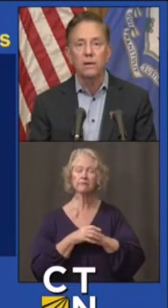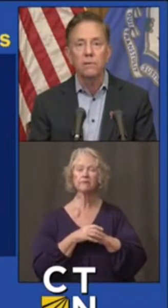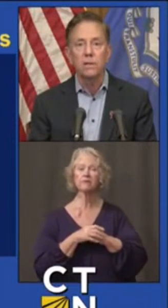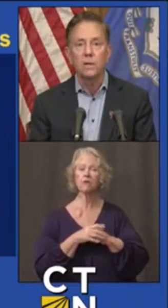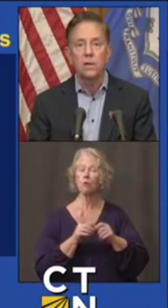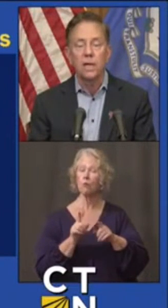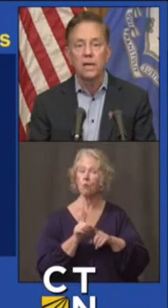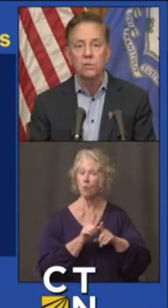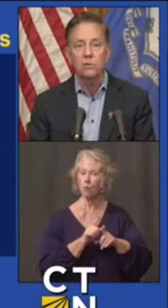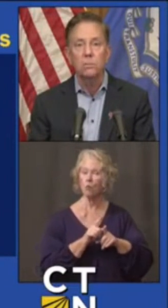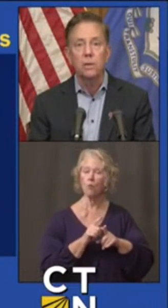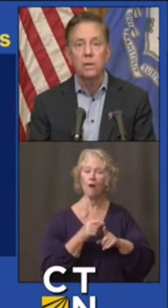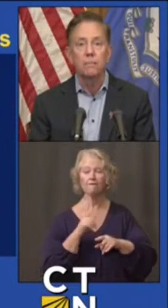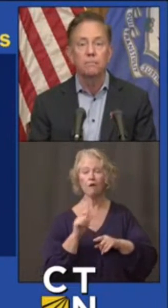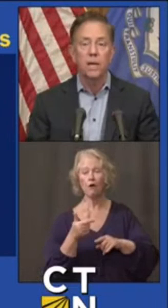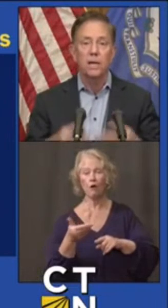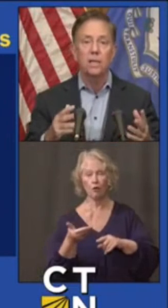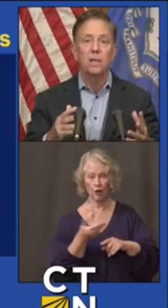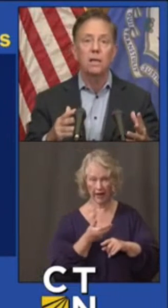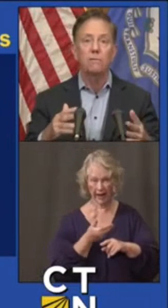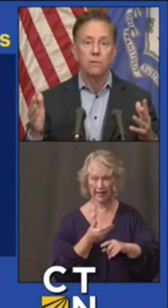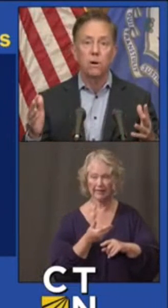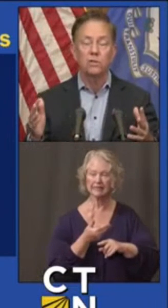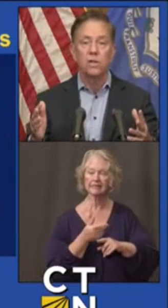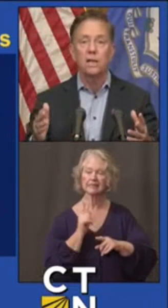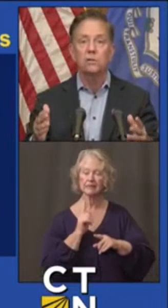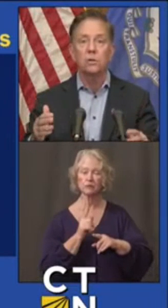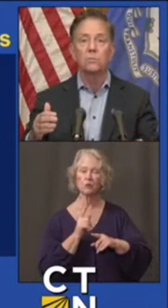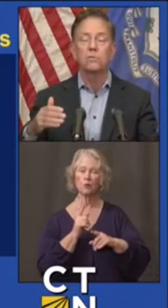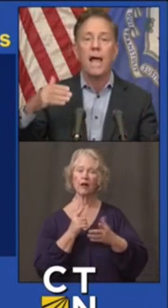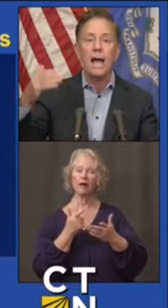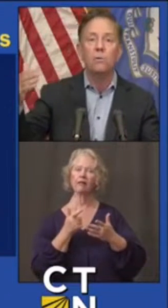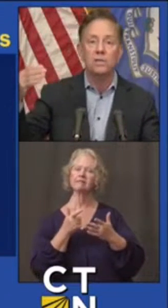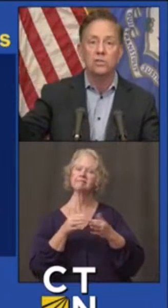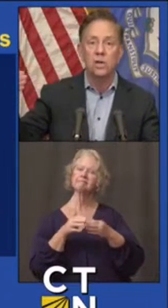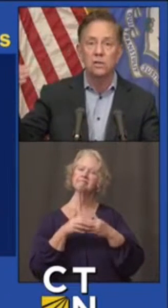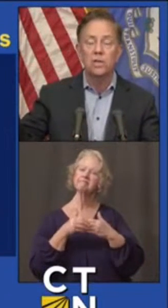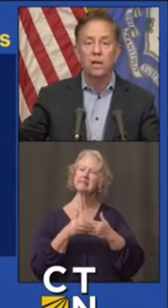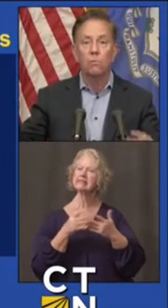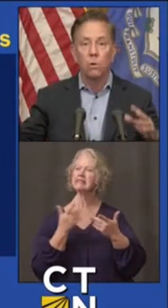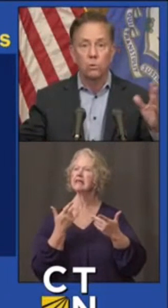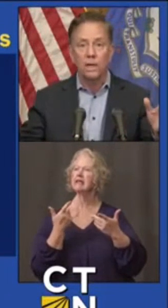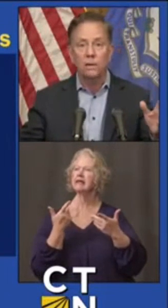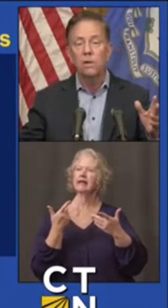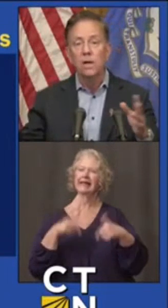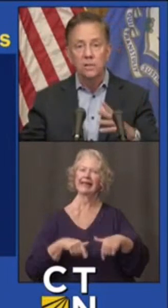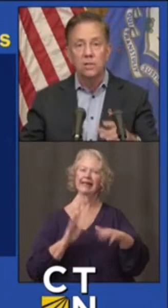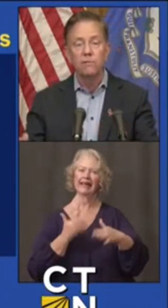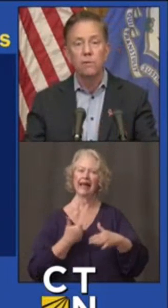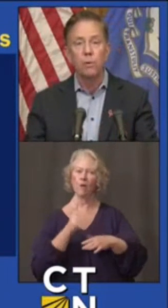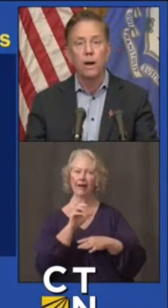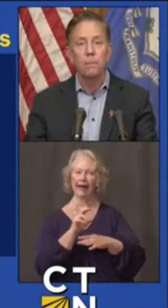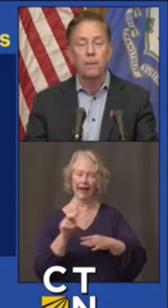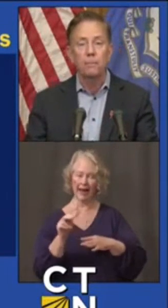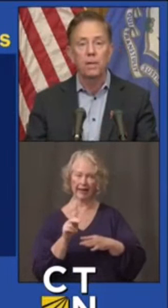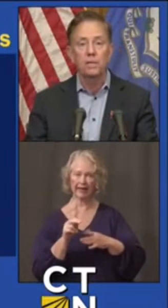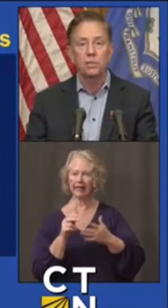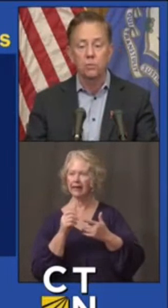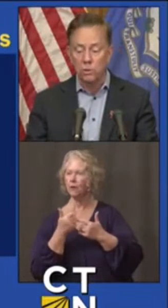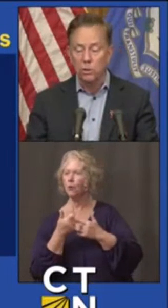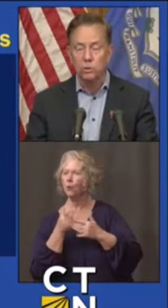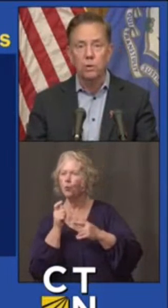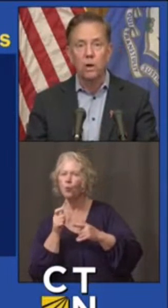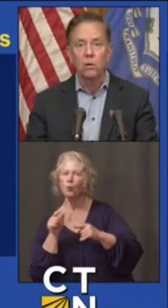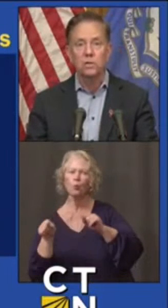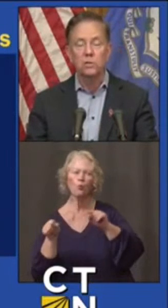have another guest who's going to be taking the lead for our state in terms of how this does get rolled out to different populations and what